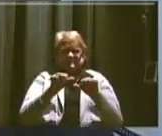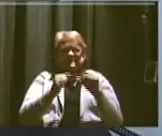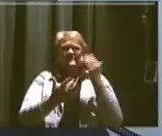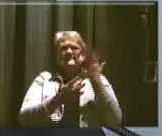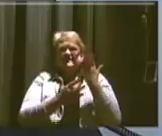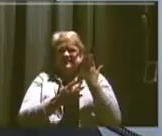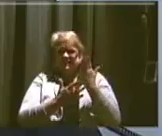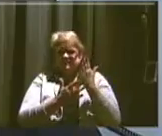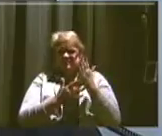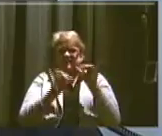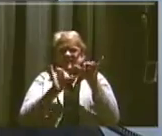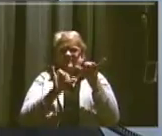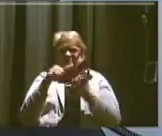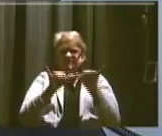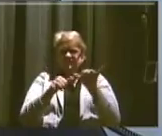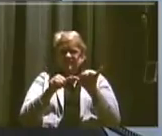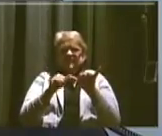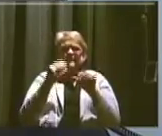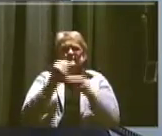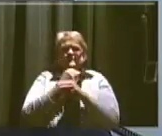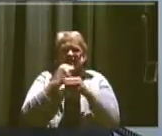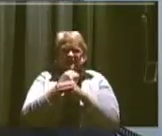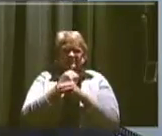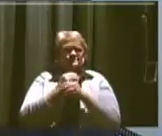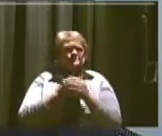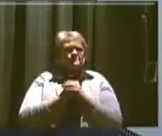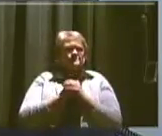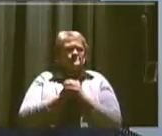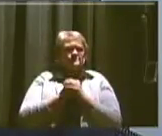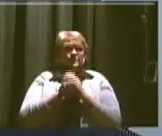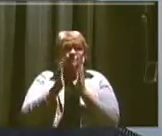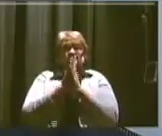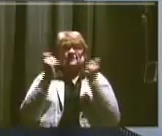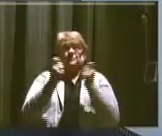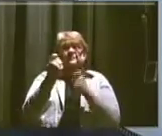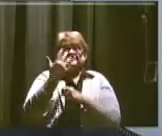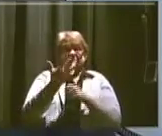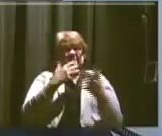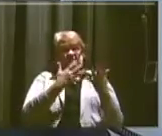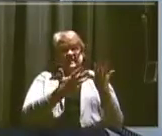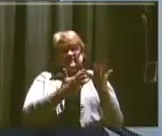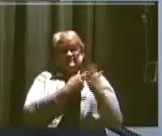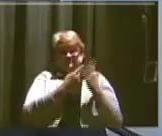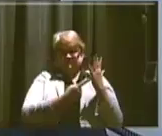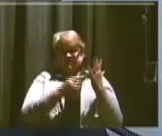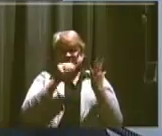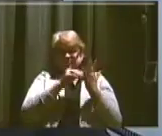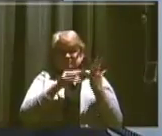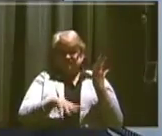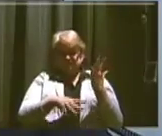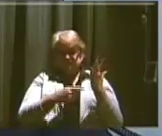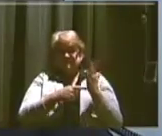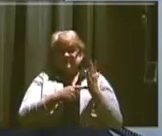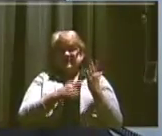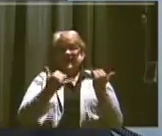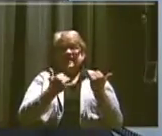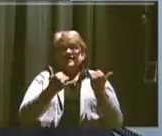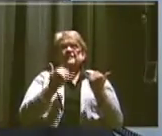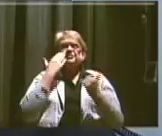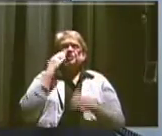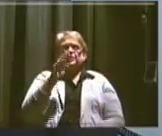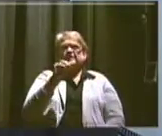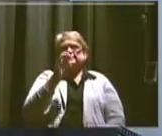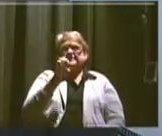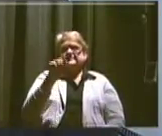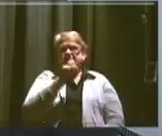mathematics. Tonight, while we celebrate these five individuals, I would love for all of you to know that at Mazeek Middle